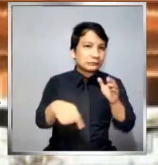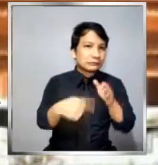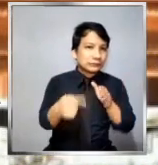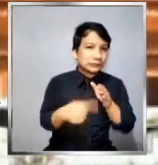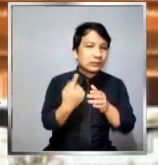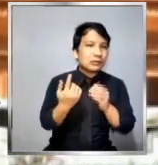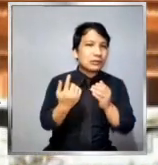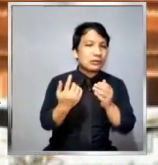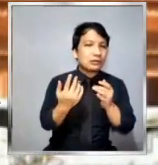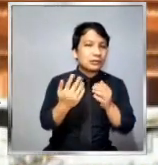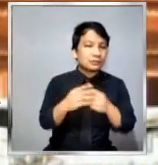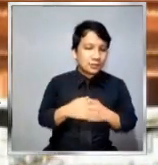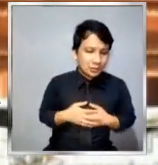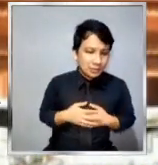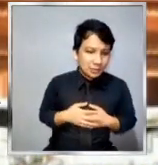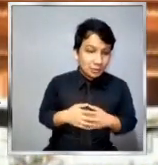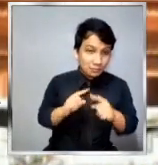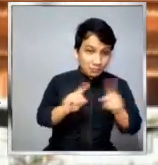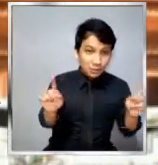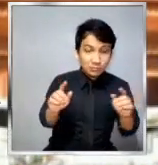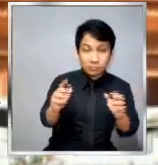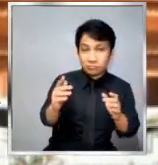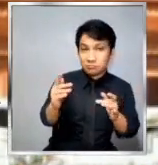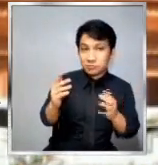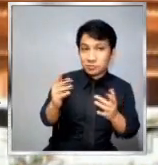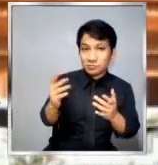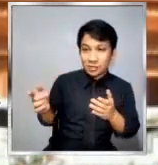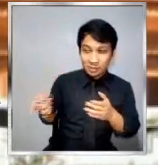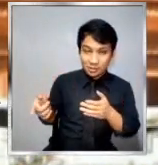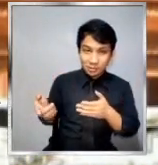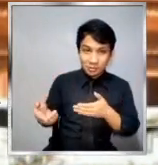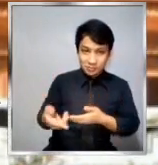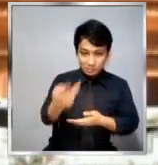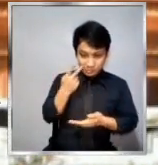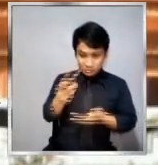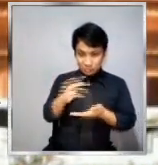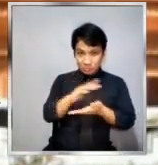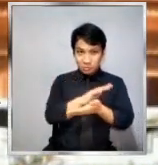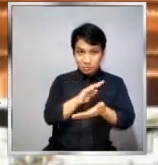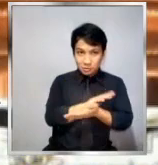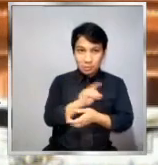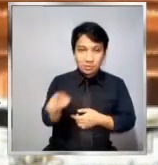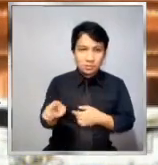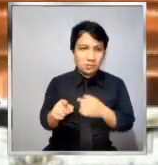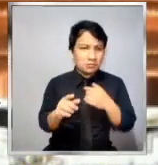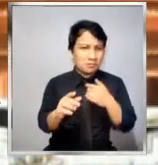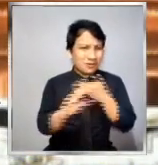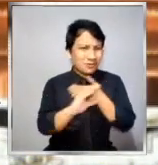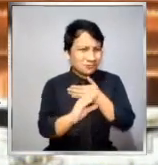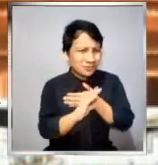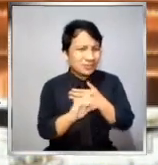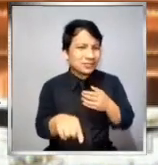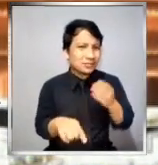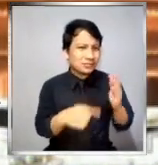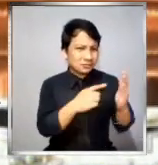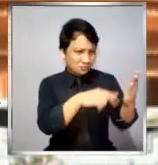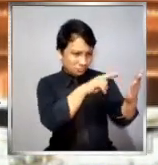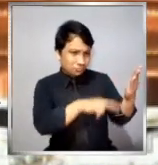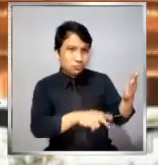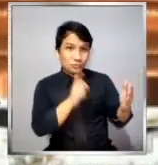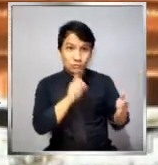na papel about itong mga contract of loan, binabasa ko talaga yan